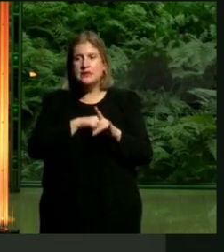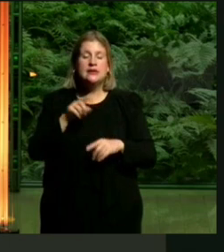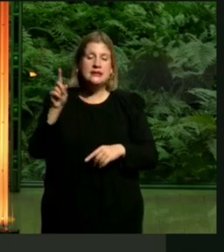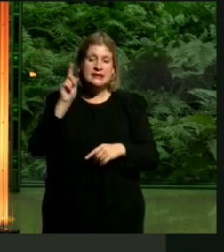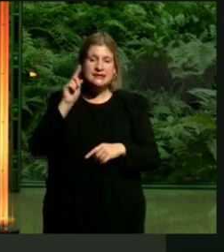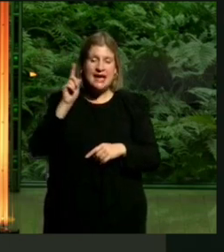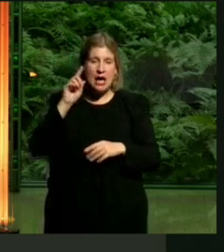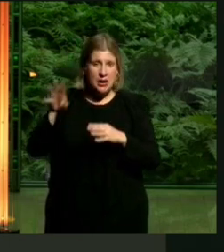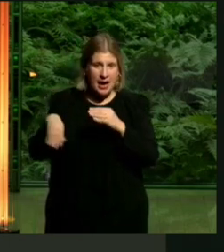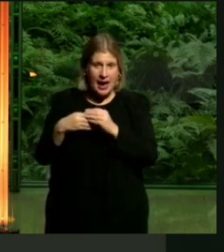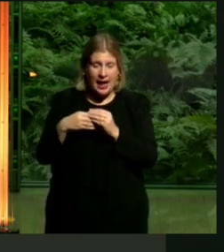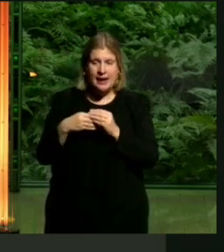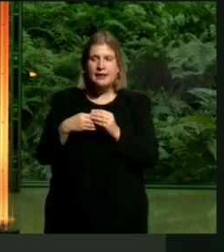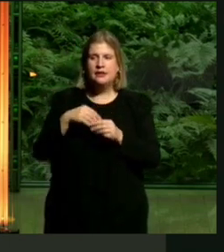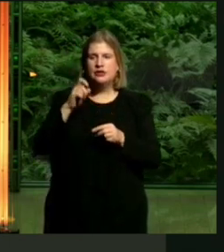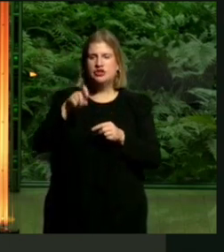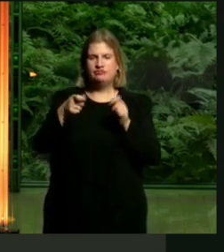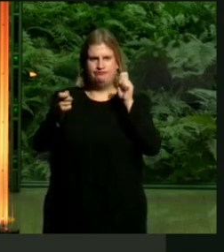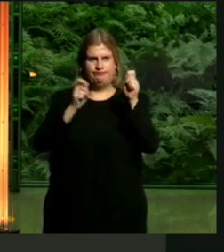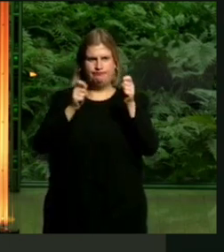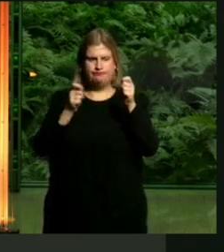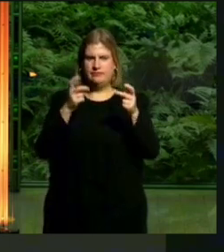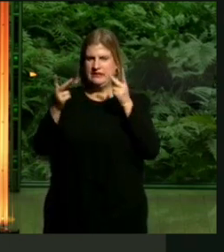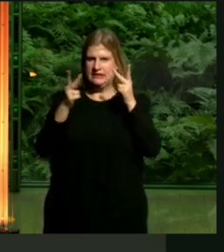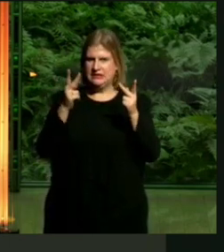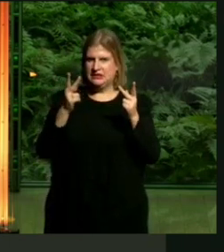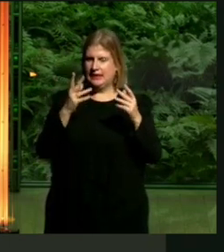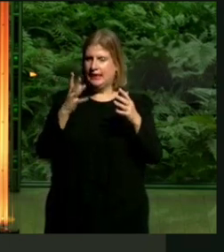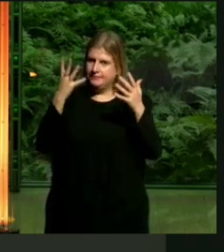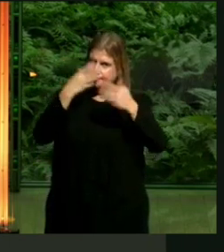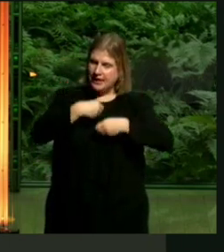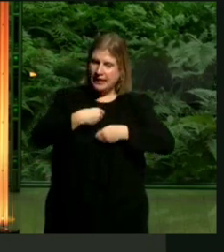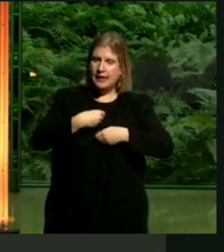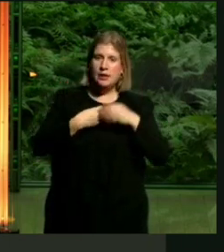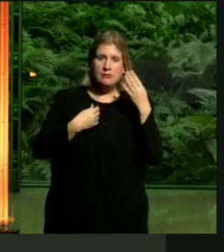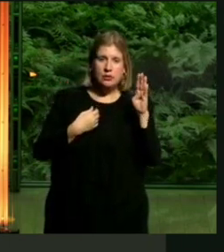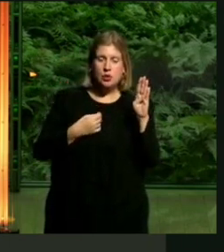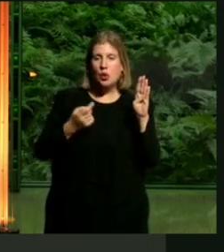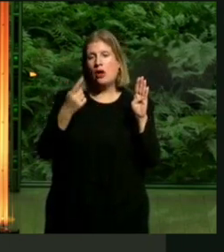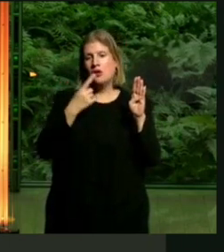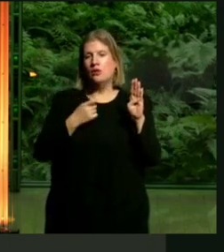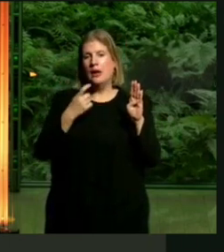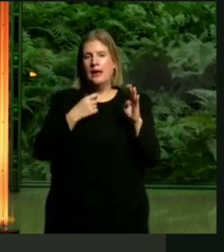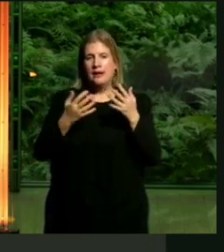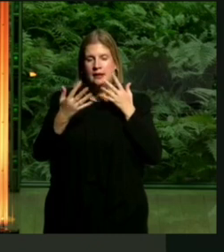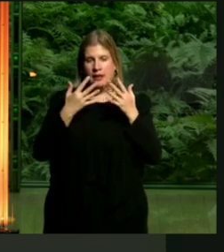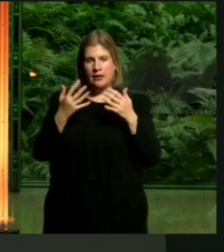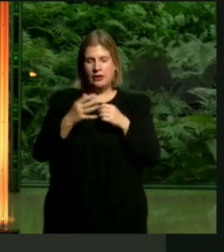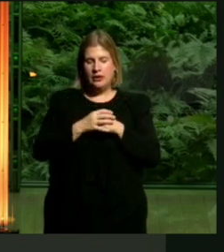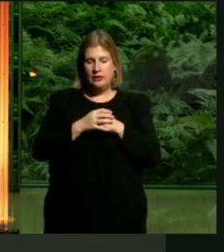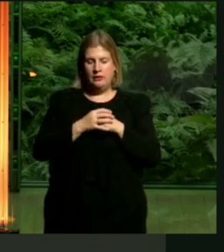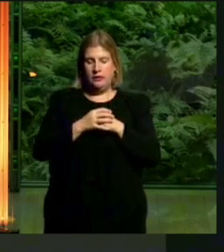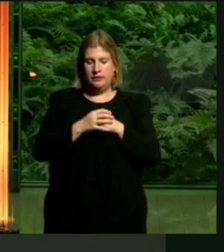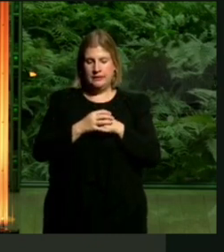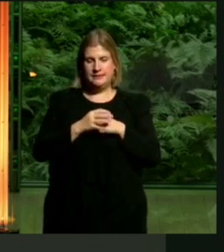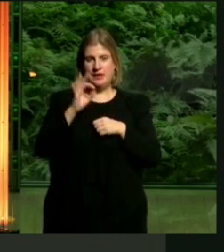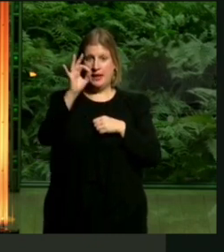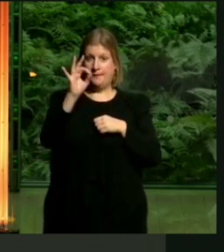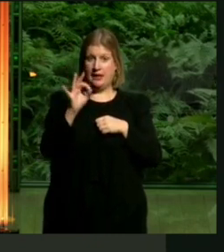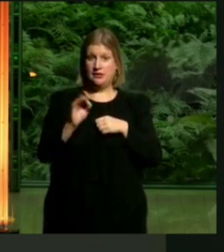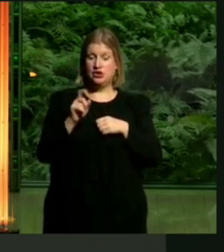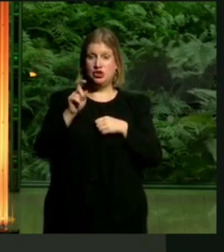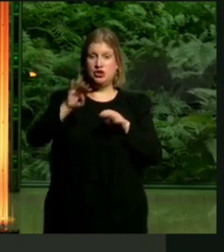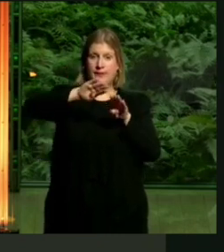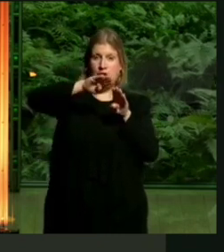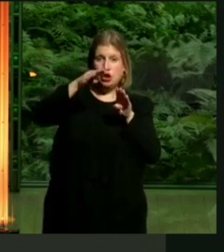The interface should be modern and visually appealing. With blue-red color scheme. The buttons should be